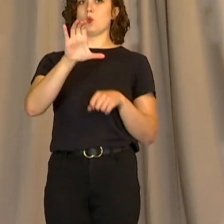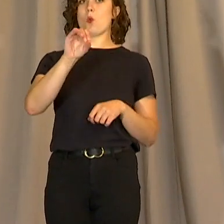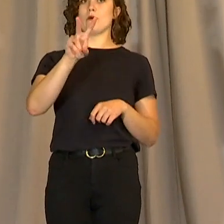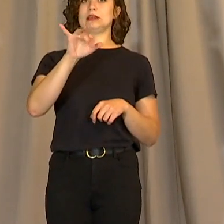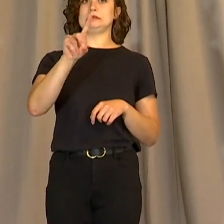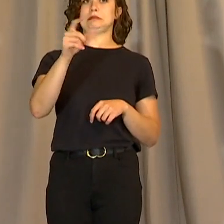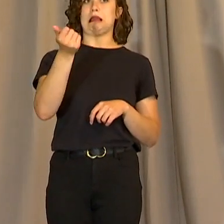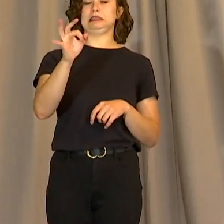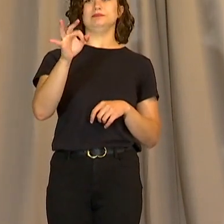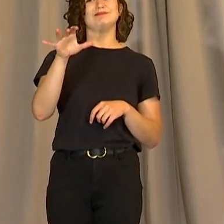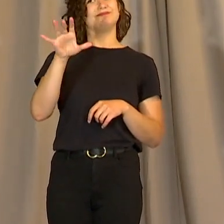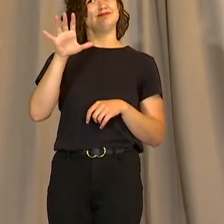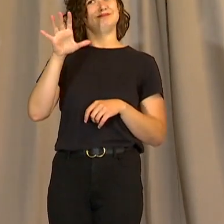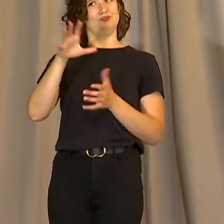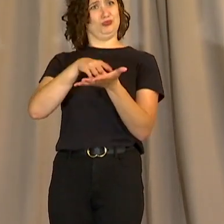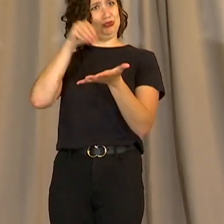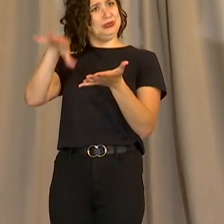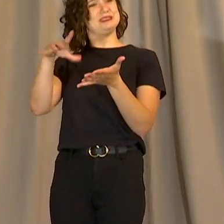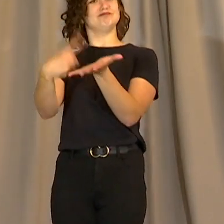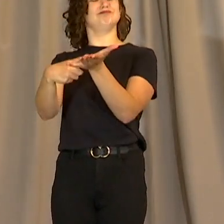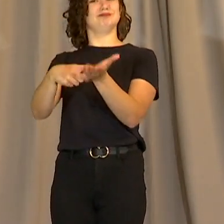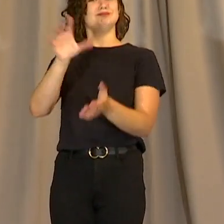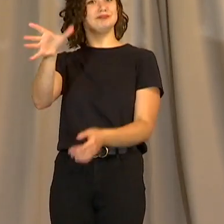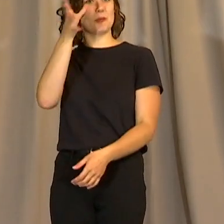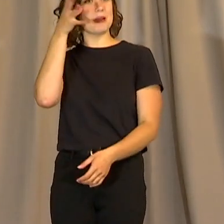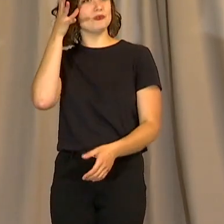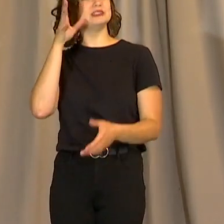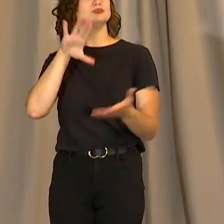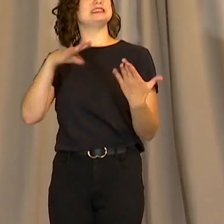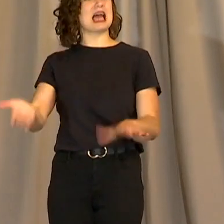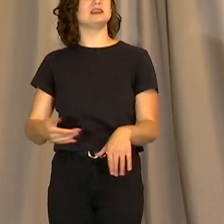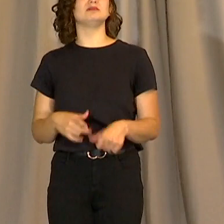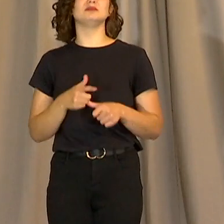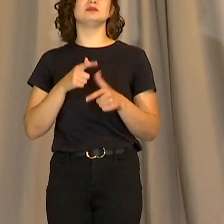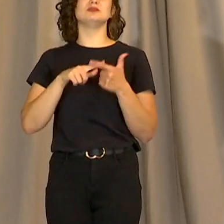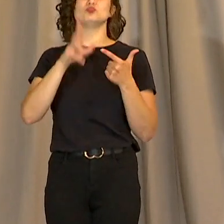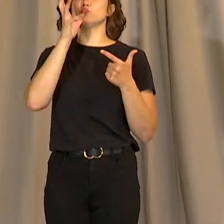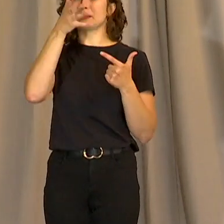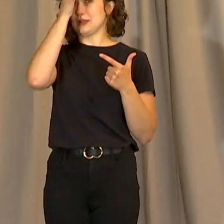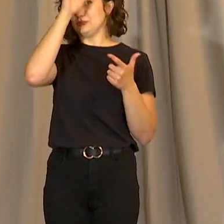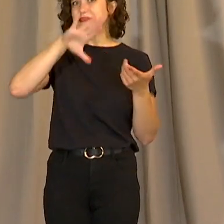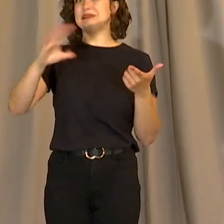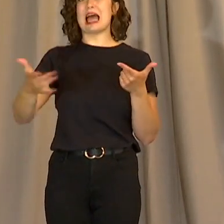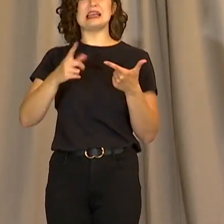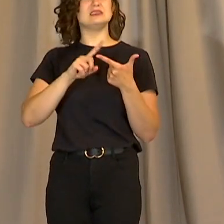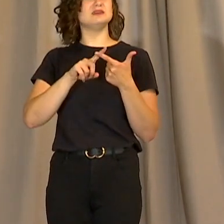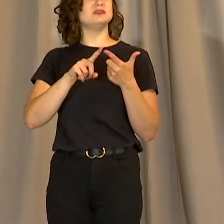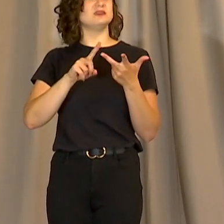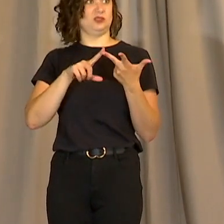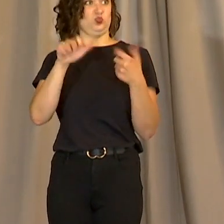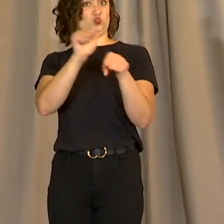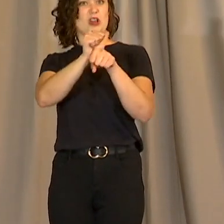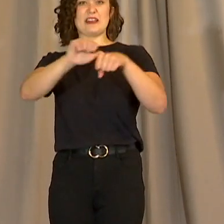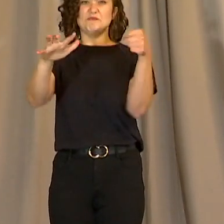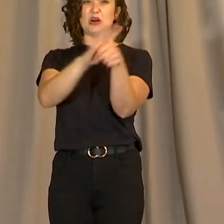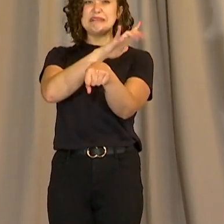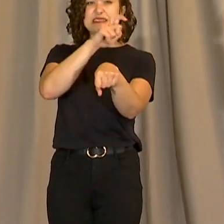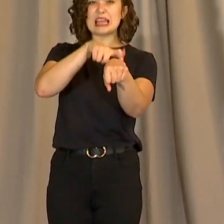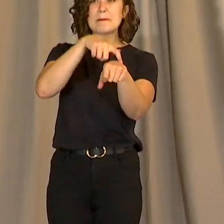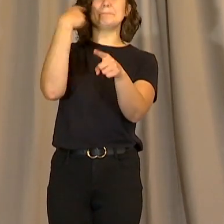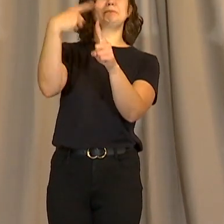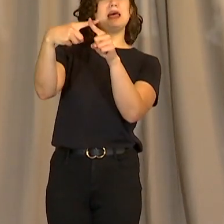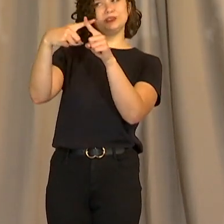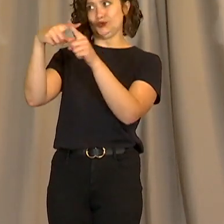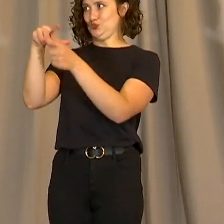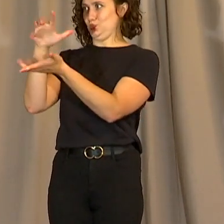dying, their grandparents were dying, how they were working full-time jobs and going to school online, right? Their education was